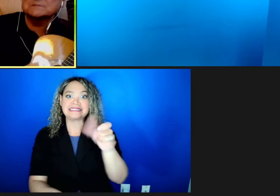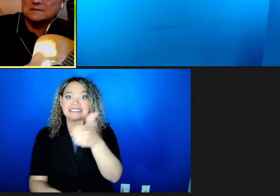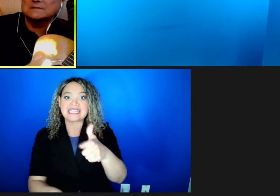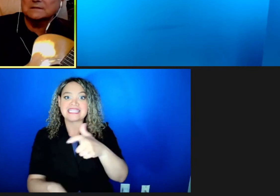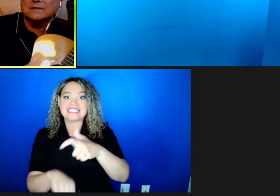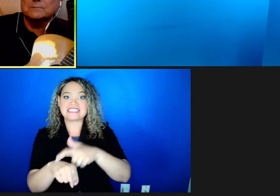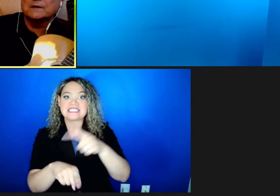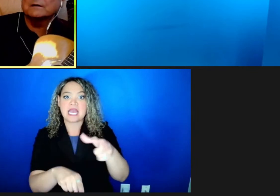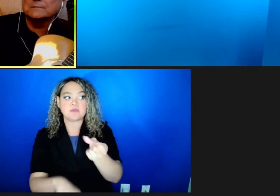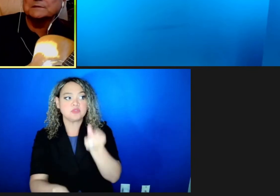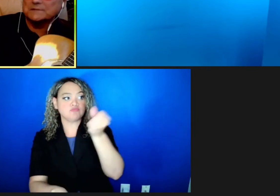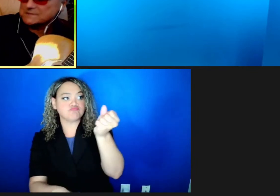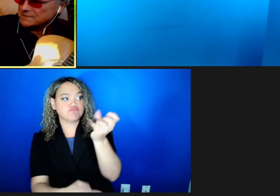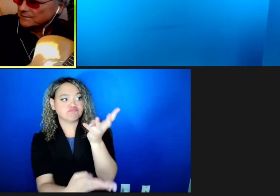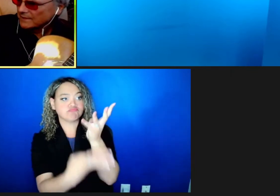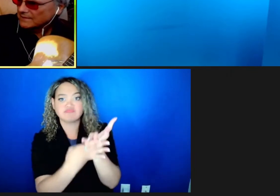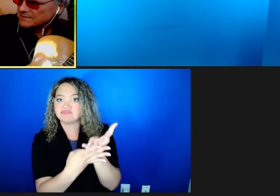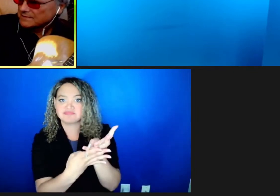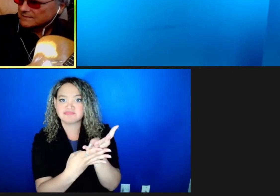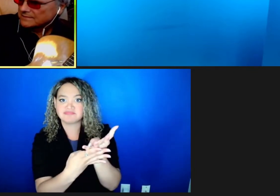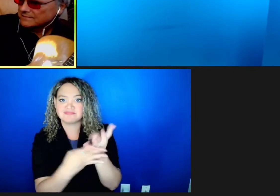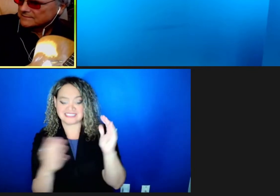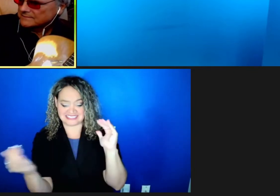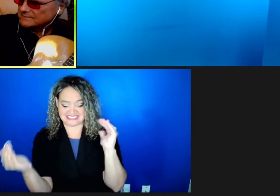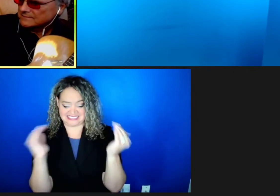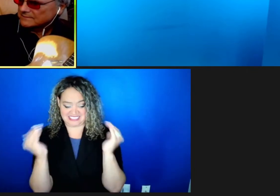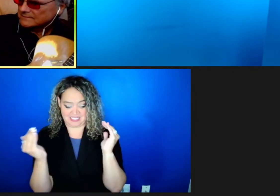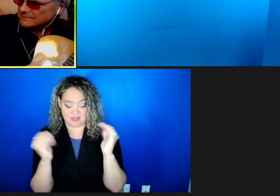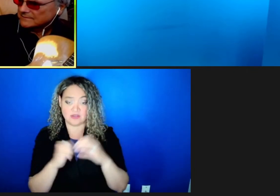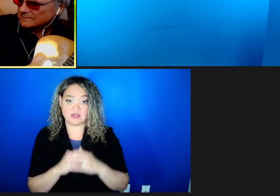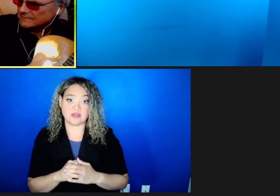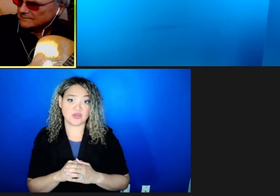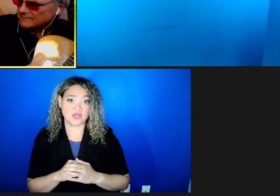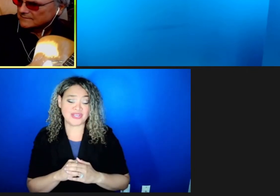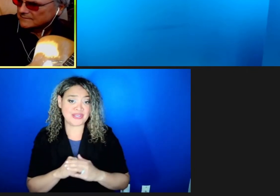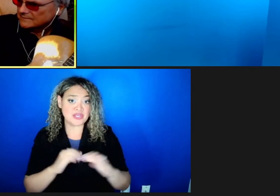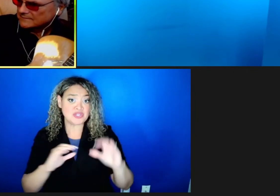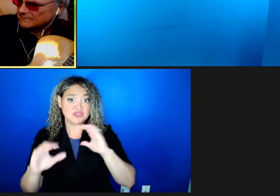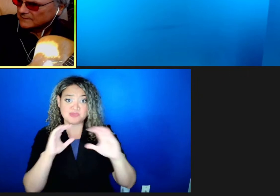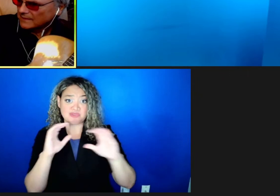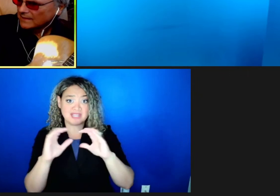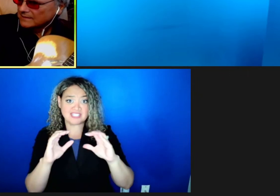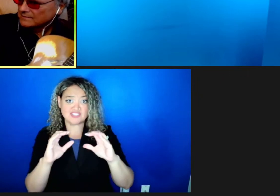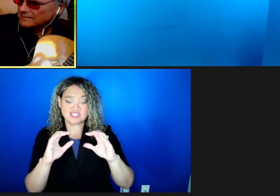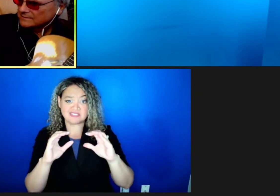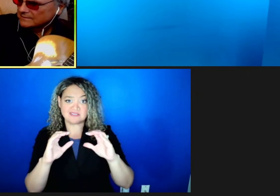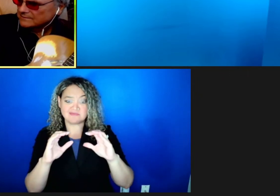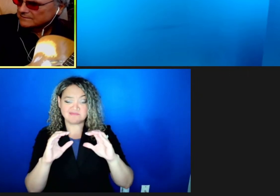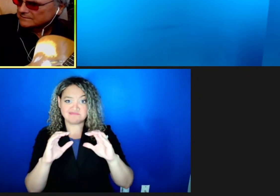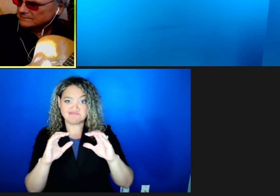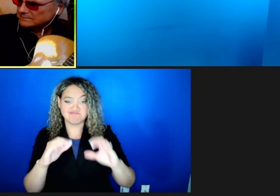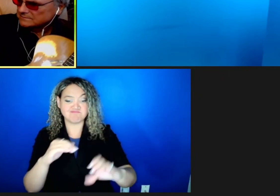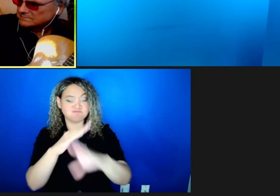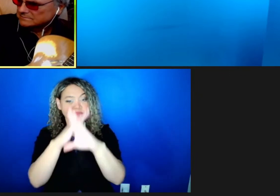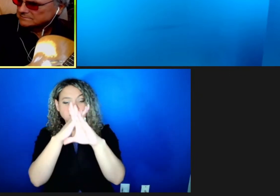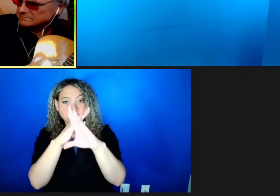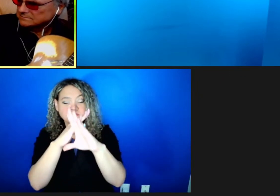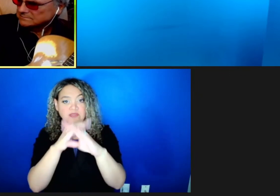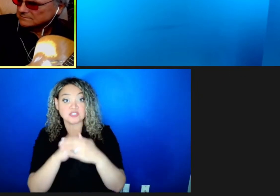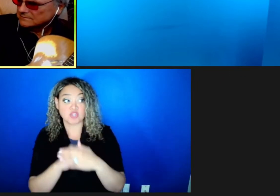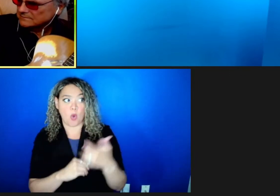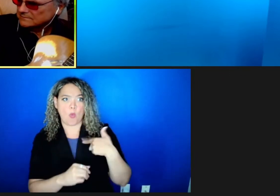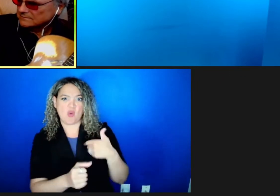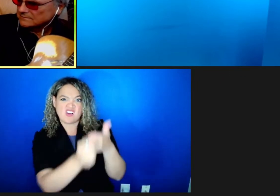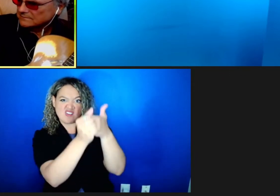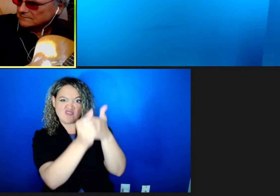it was their mirror images. The communication was cut off. And so we're following that story.